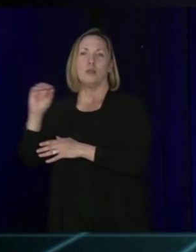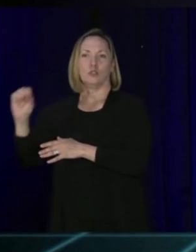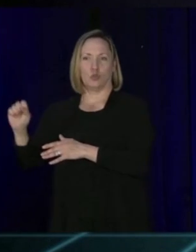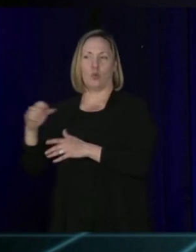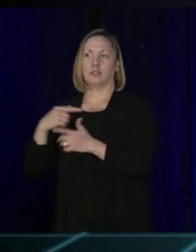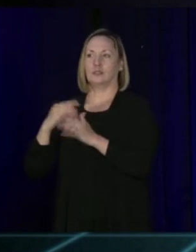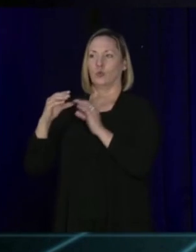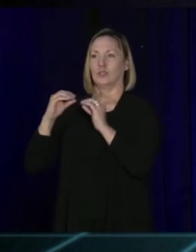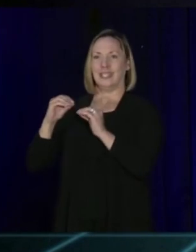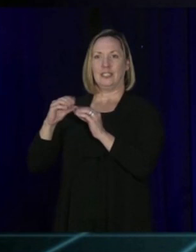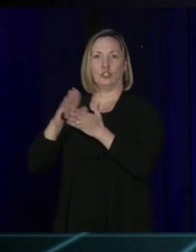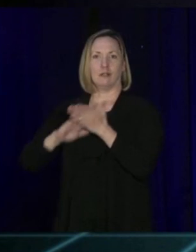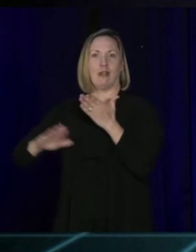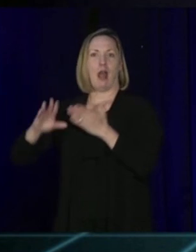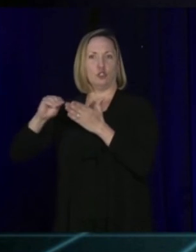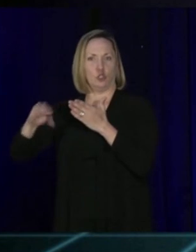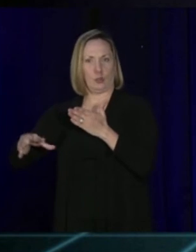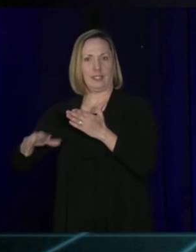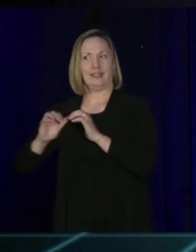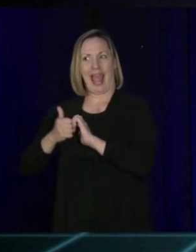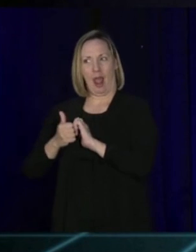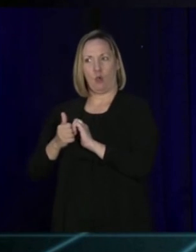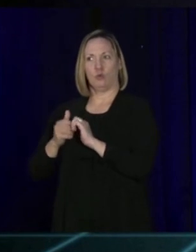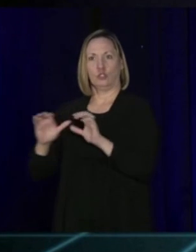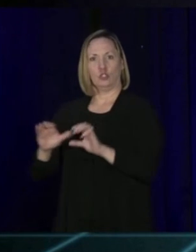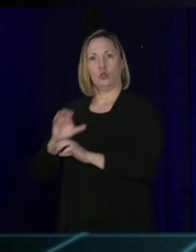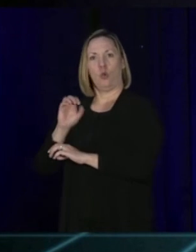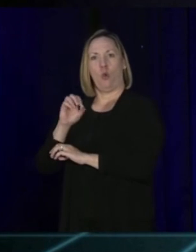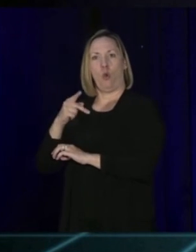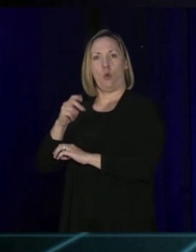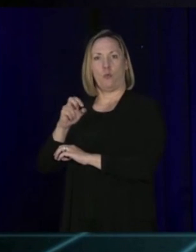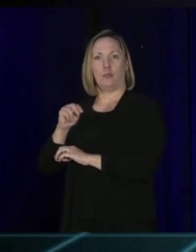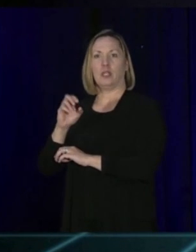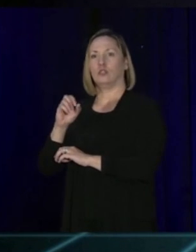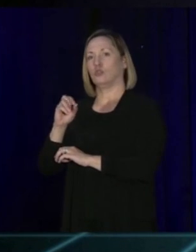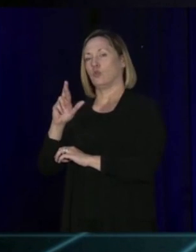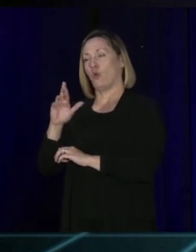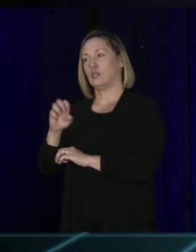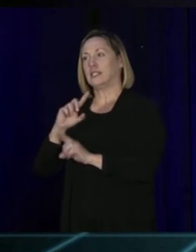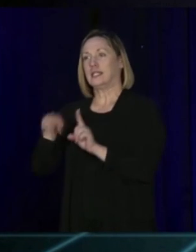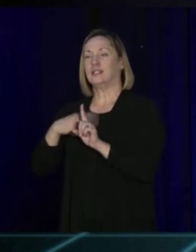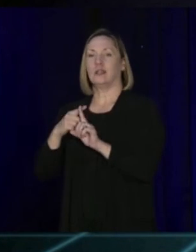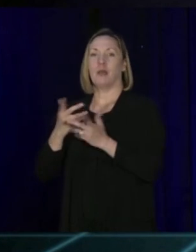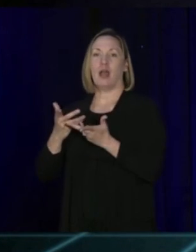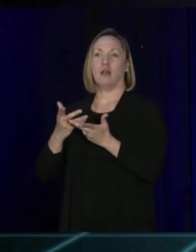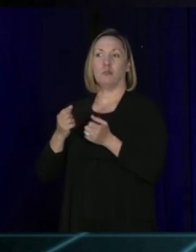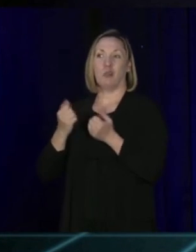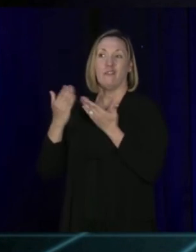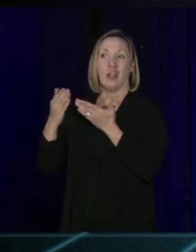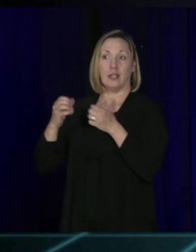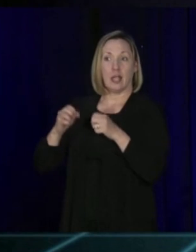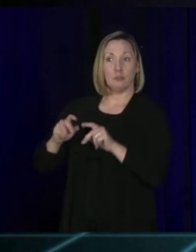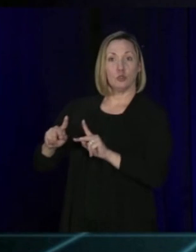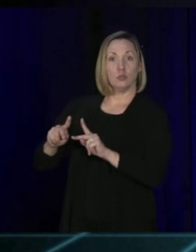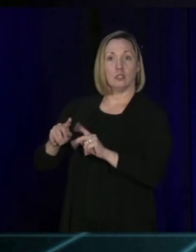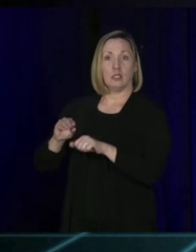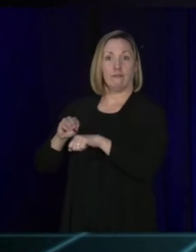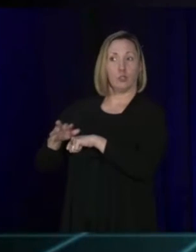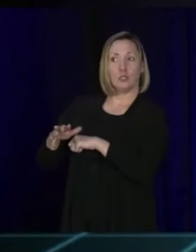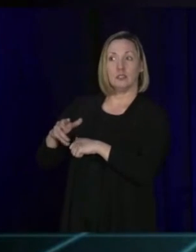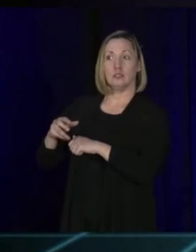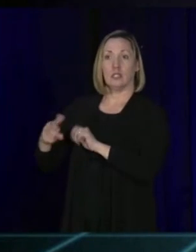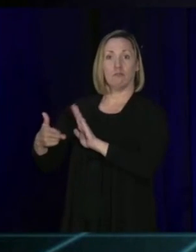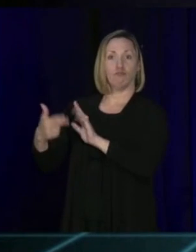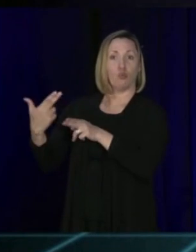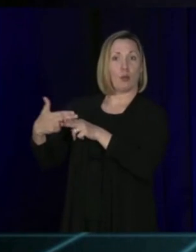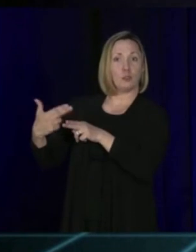do open source. And I think it's really about lending opportunity and influence and reputation at a time where